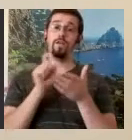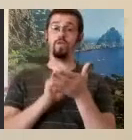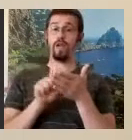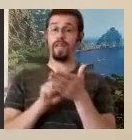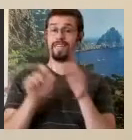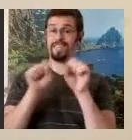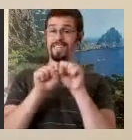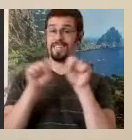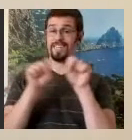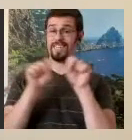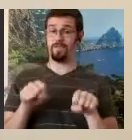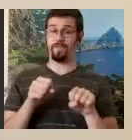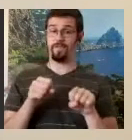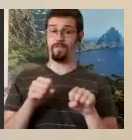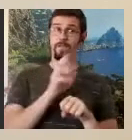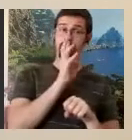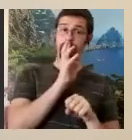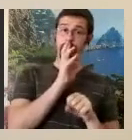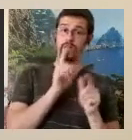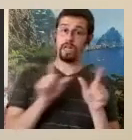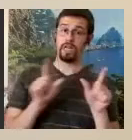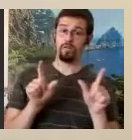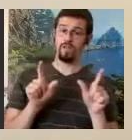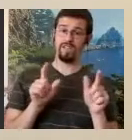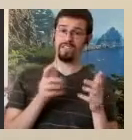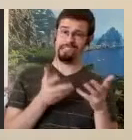language, in a way, it